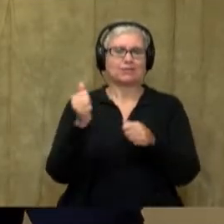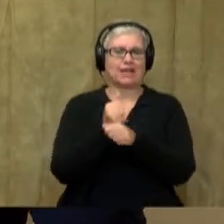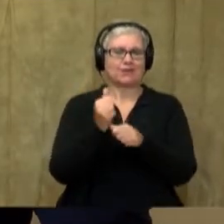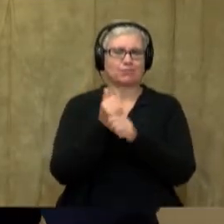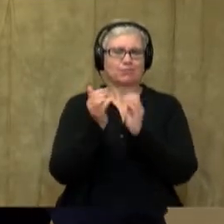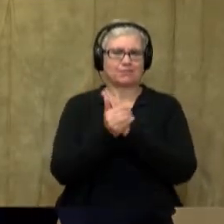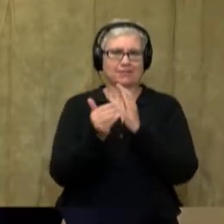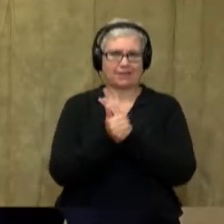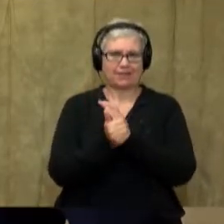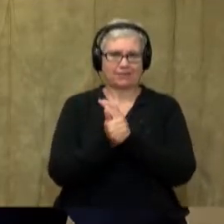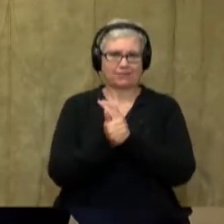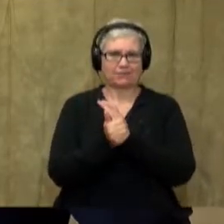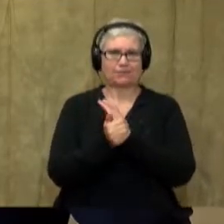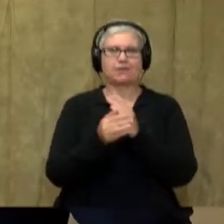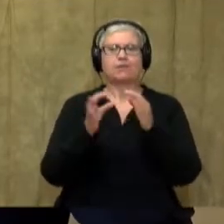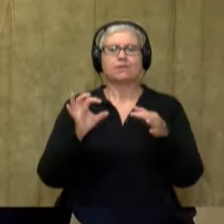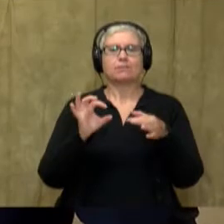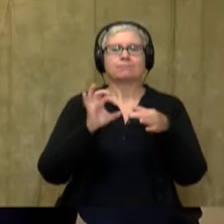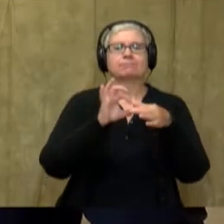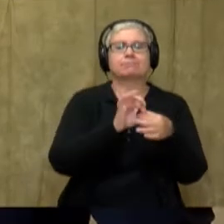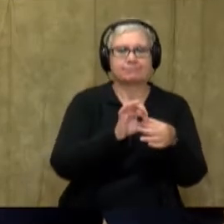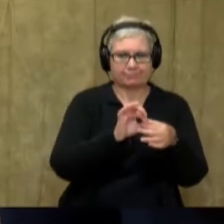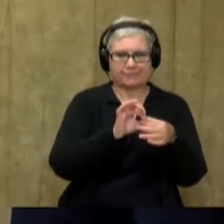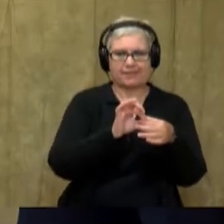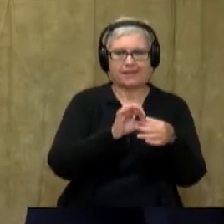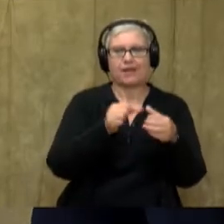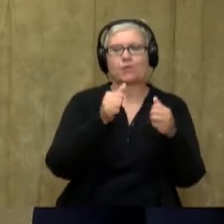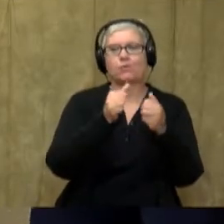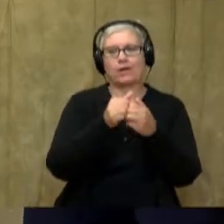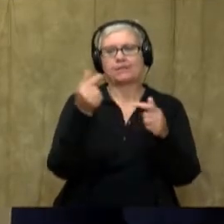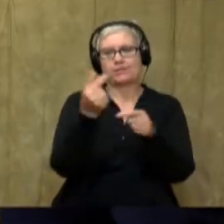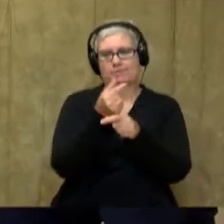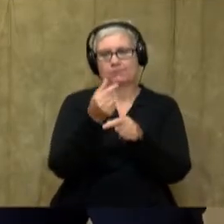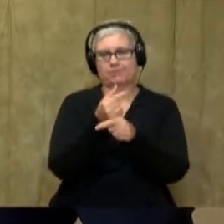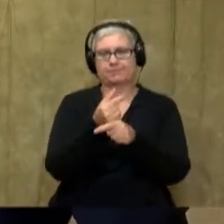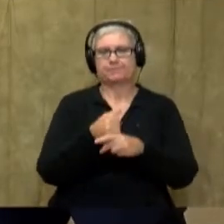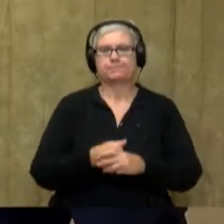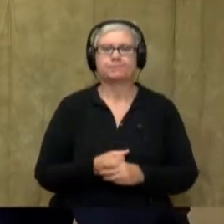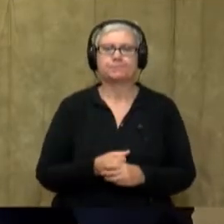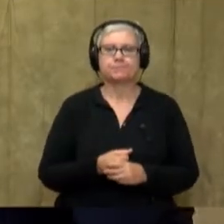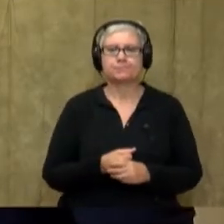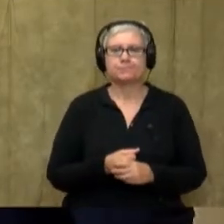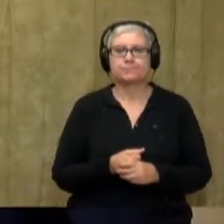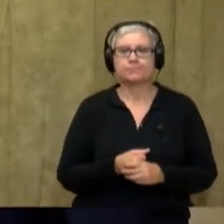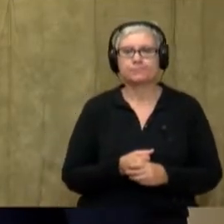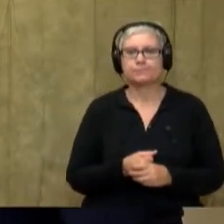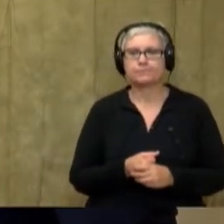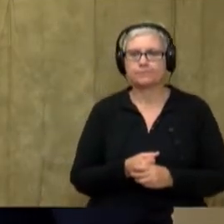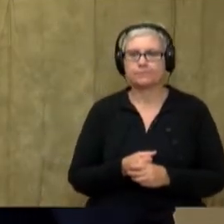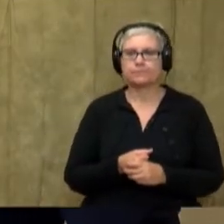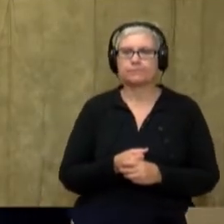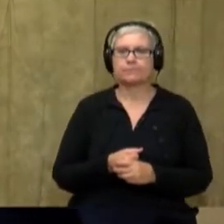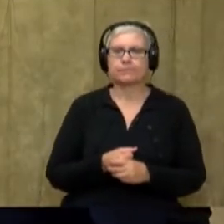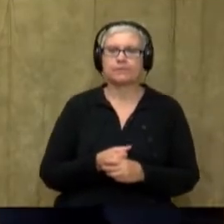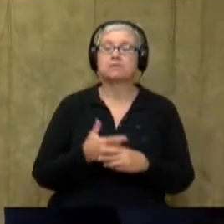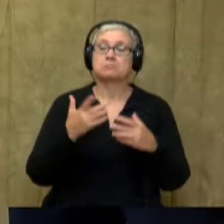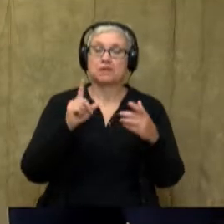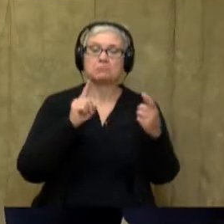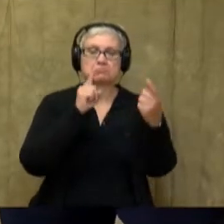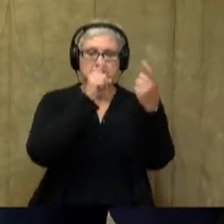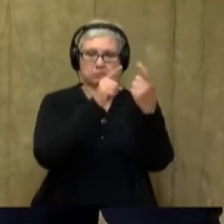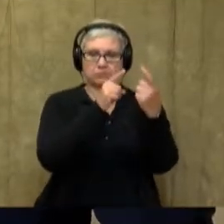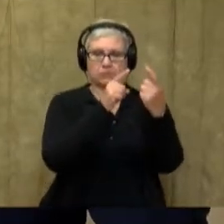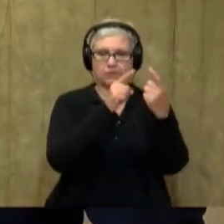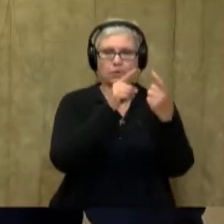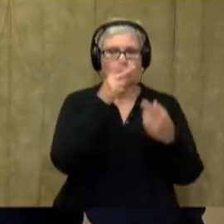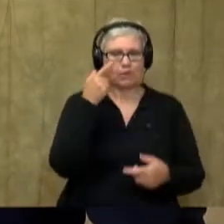relationships as we're describing these 3D solids. So the learning goal today, as is for most of our learning goals,